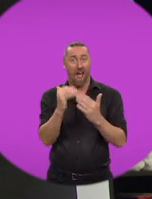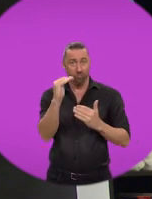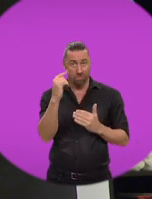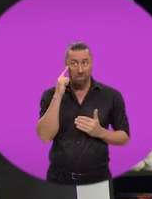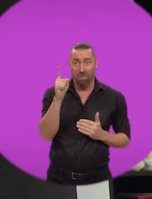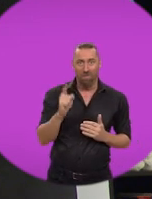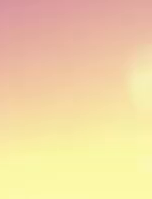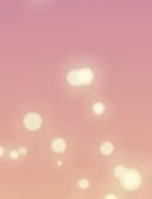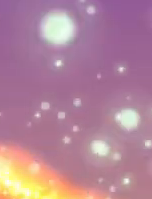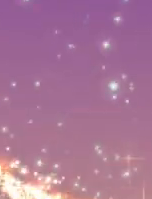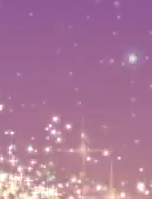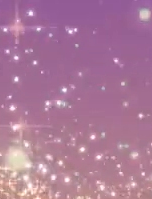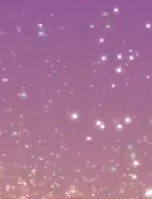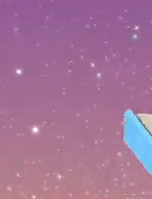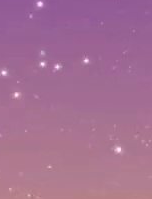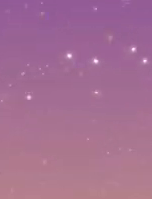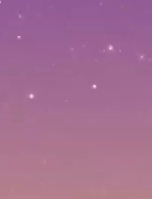room.